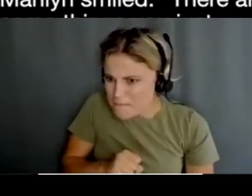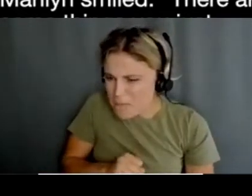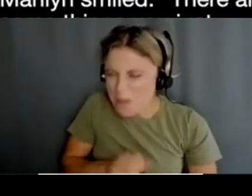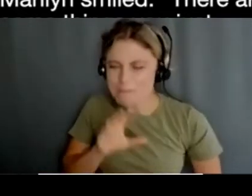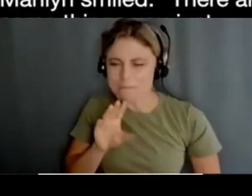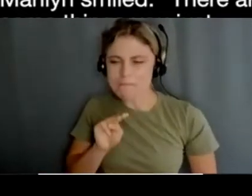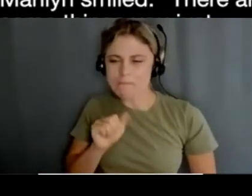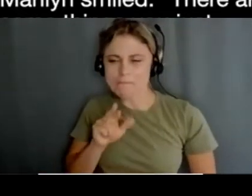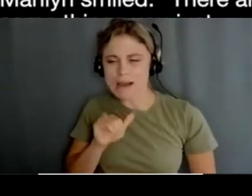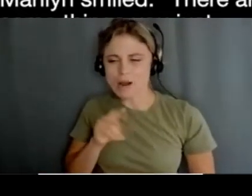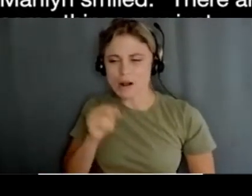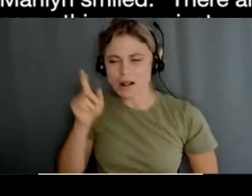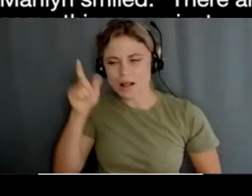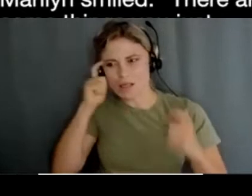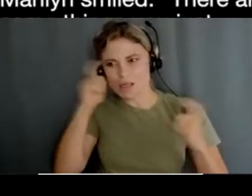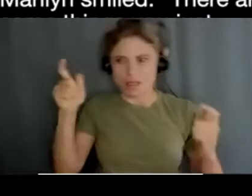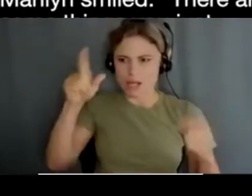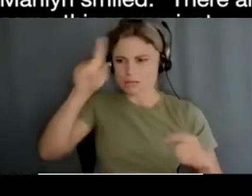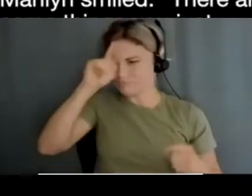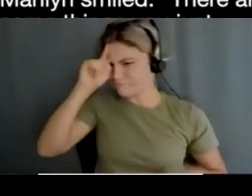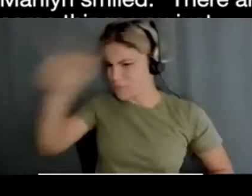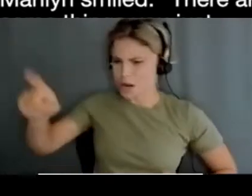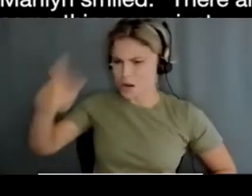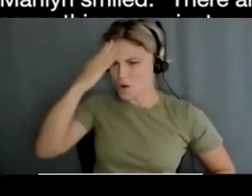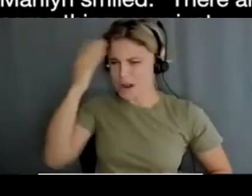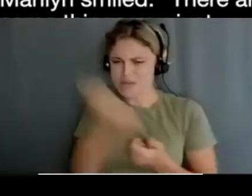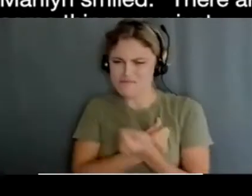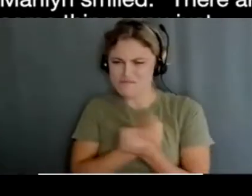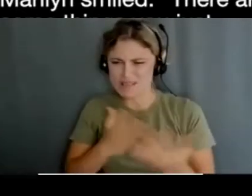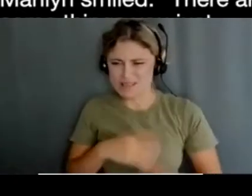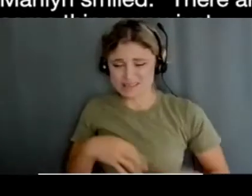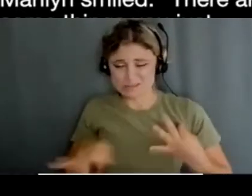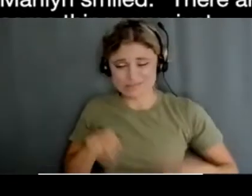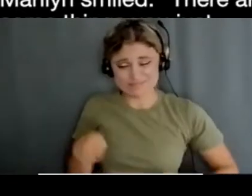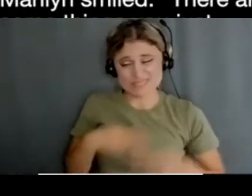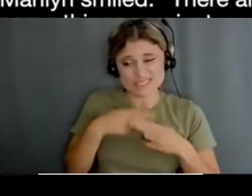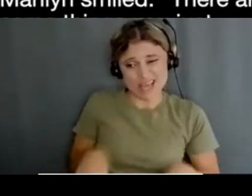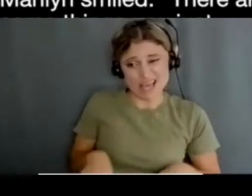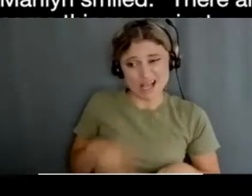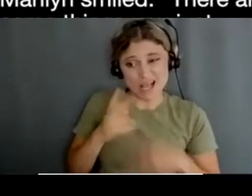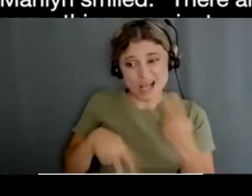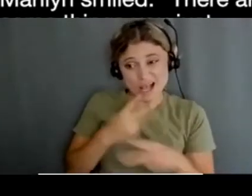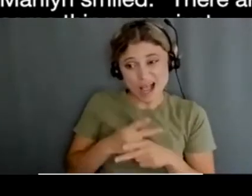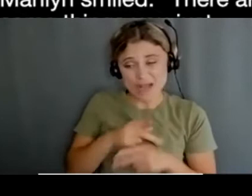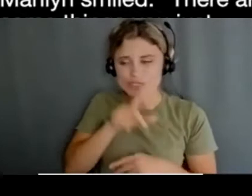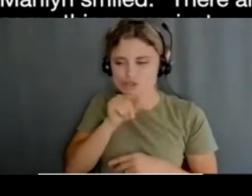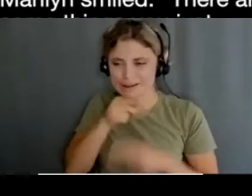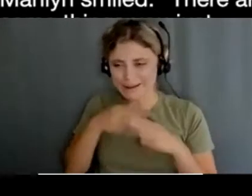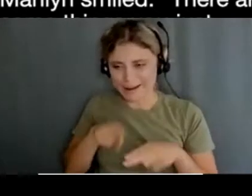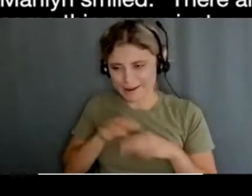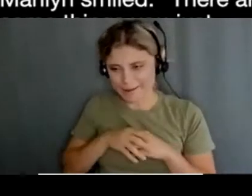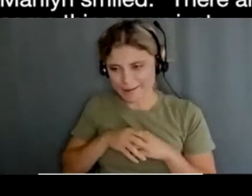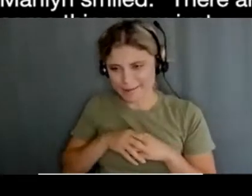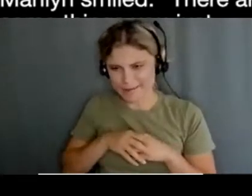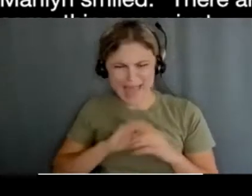everything about everything. "It's an egg, a chicken egg." "A chicken egg? How